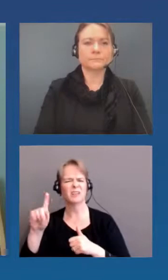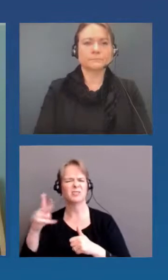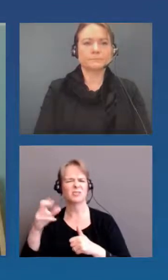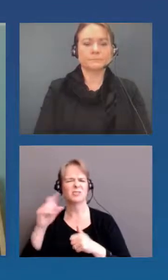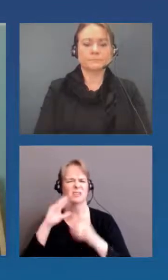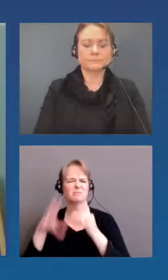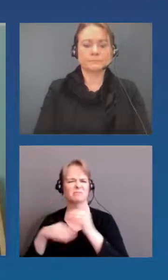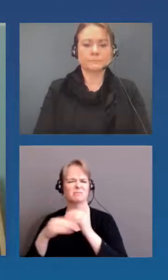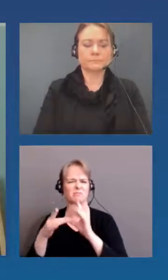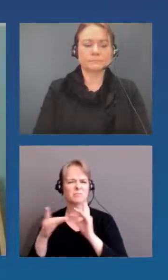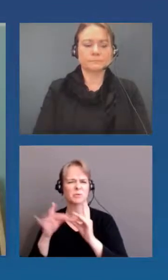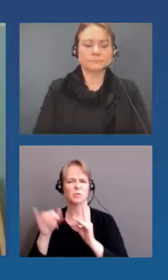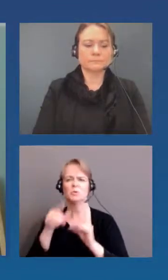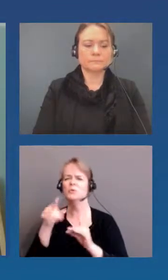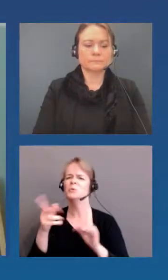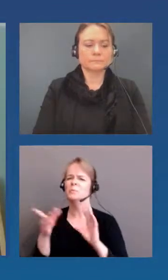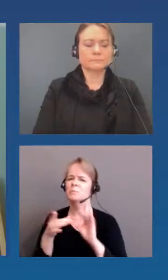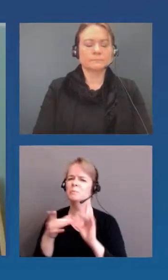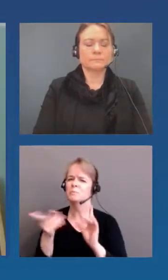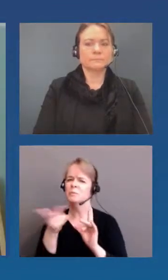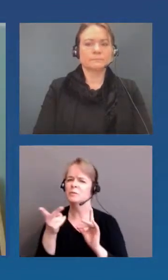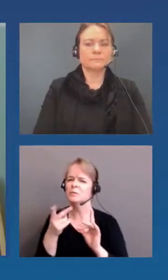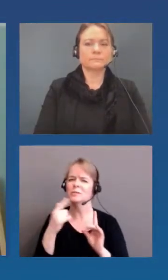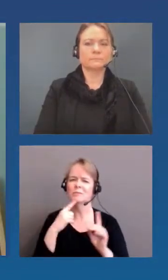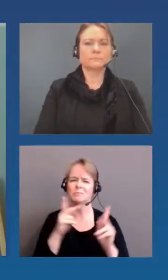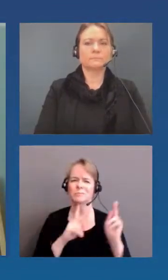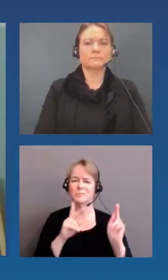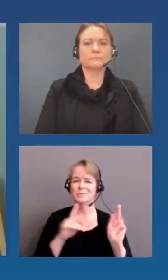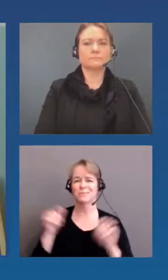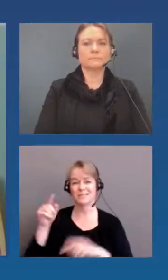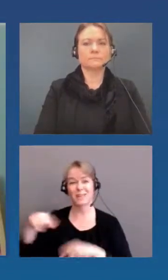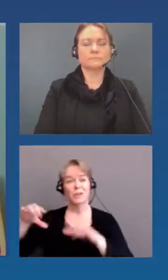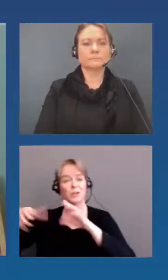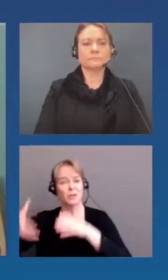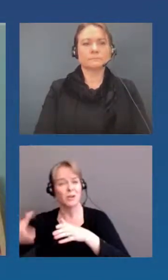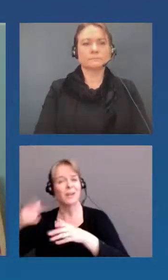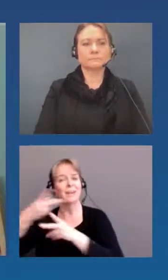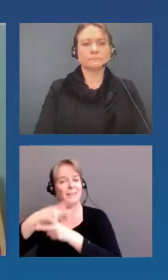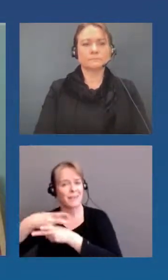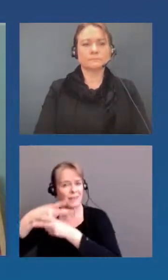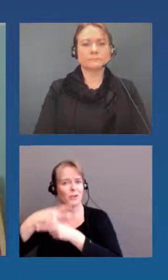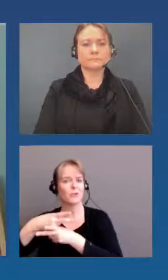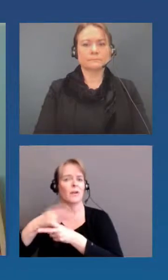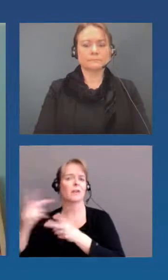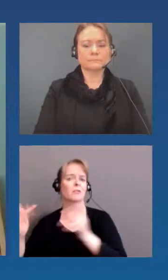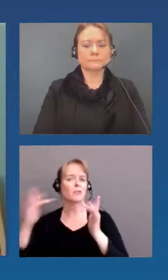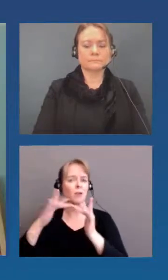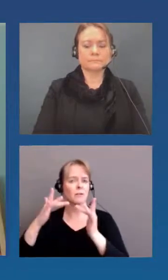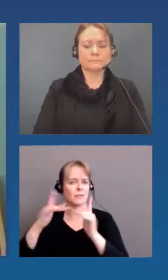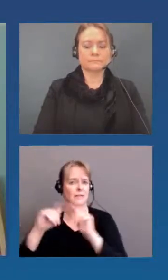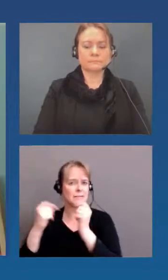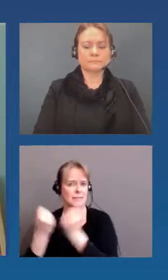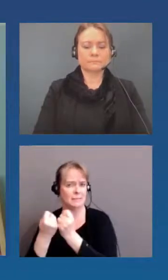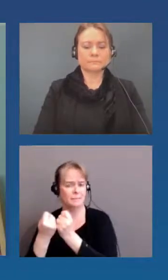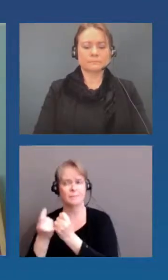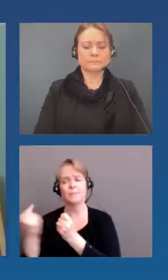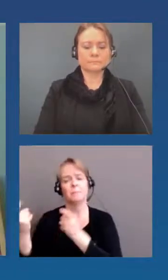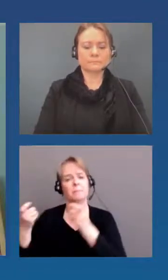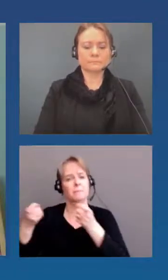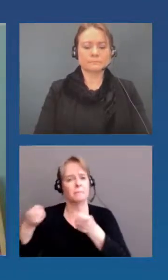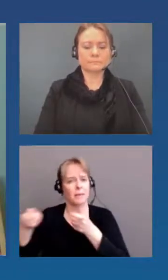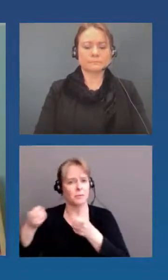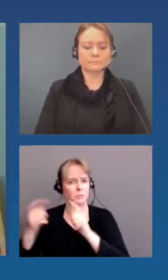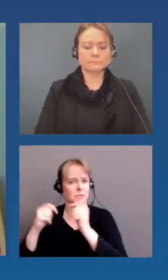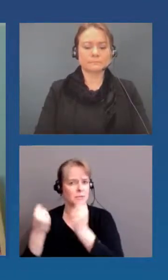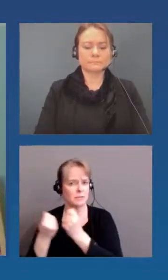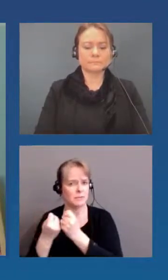are facing resistance, abuse. Could you elaborate a little bit on that? Like, what kind of